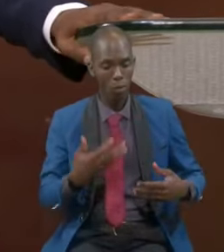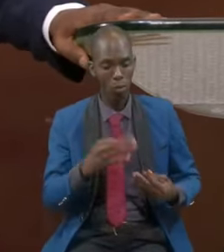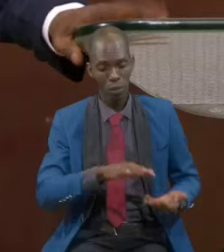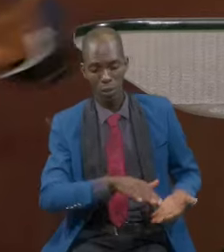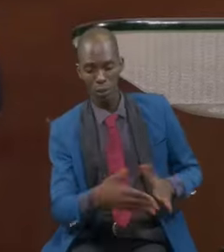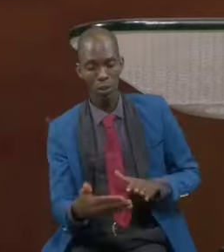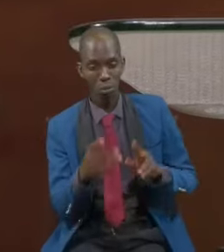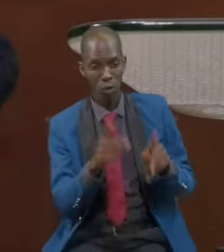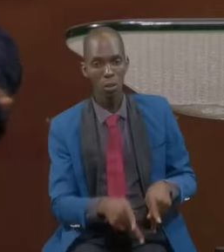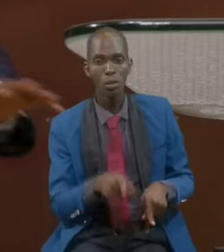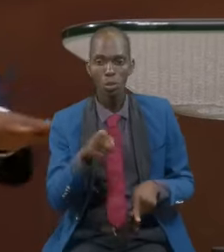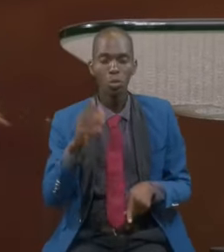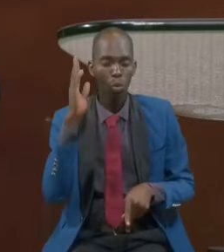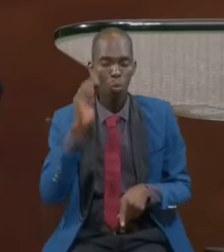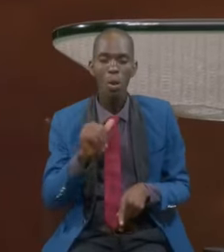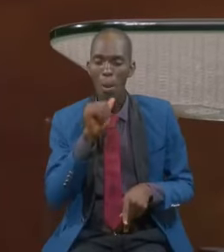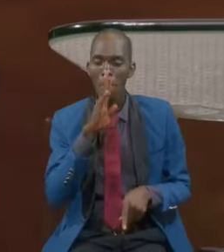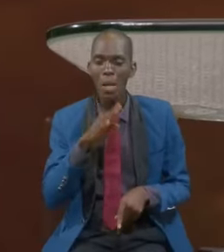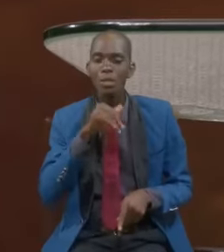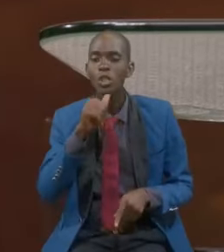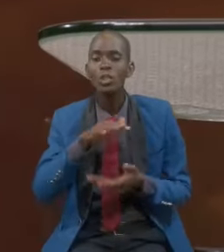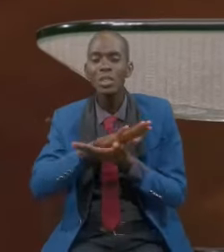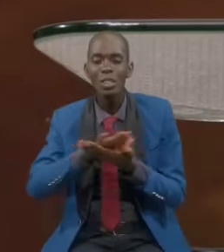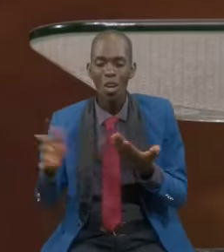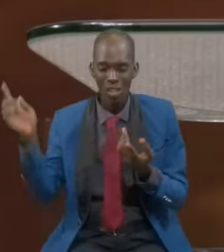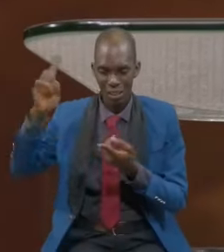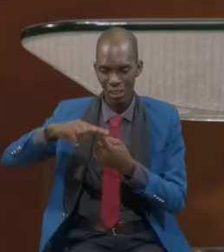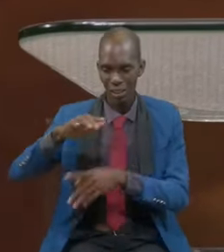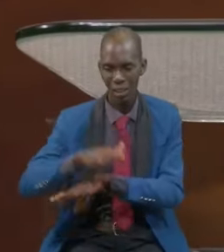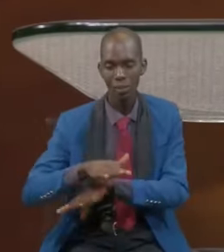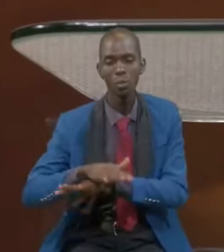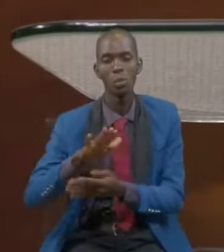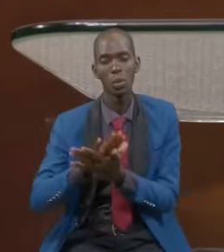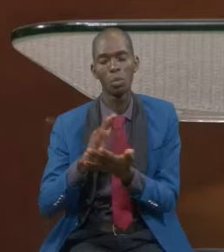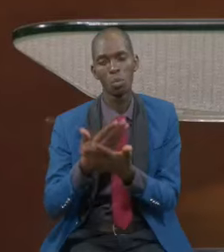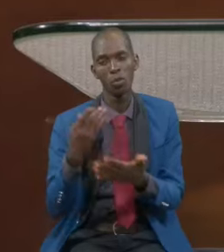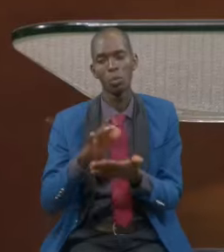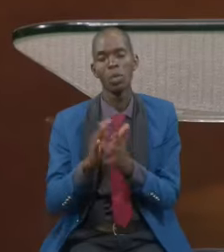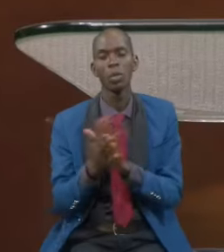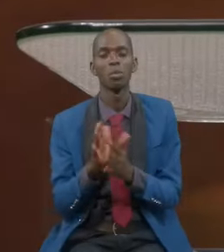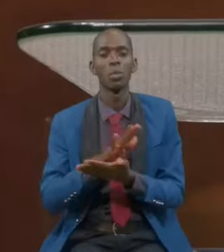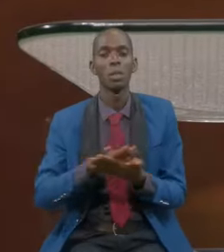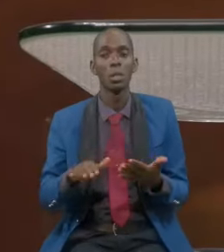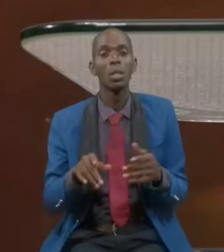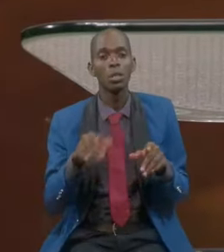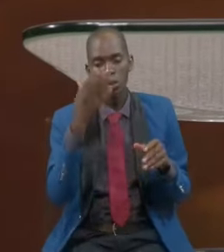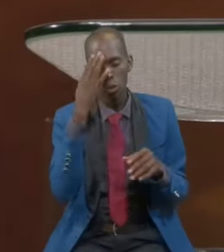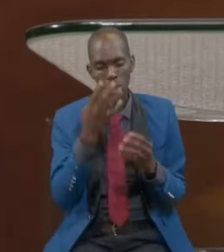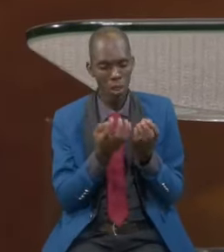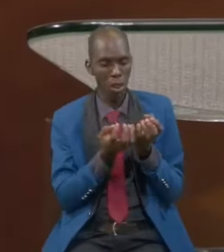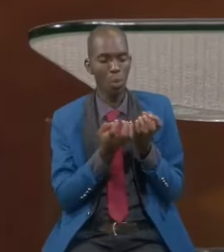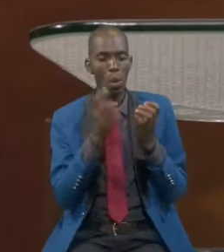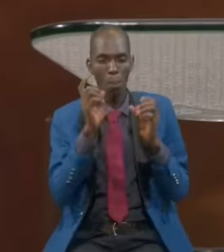If you touch a pot or whatever, then that thing is unclean. Then the leper has to also cover his